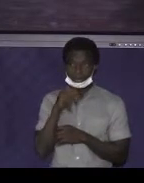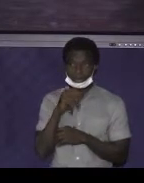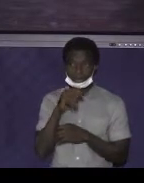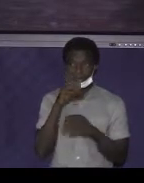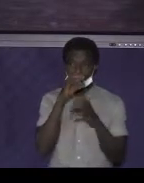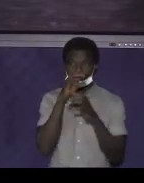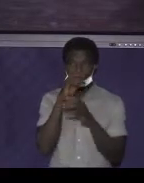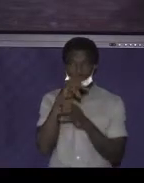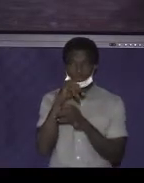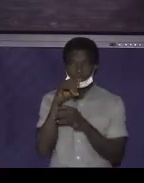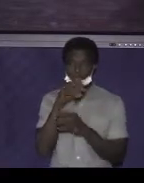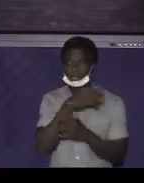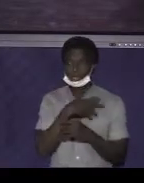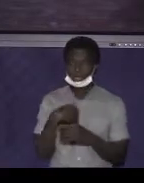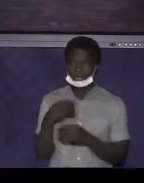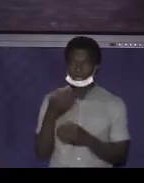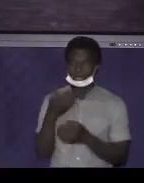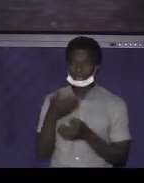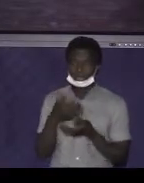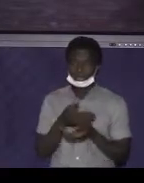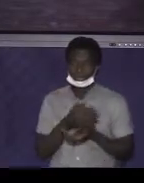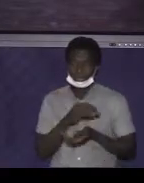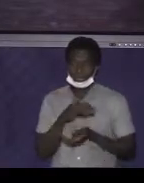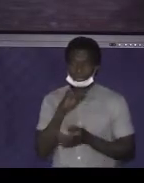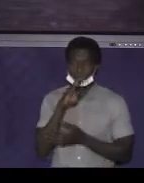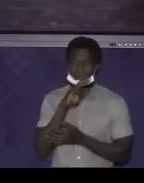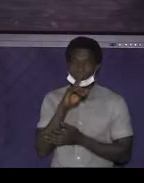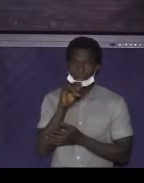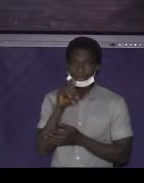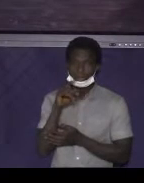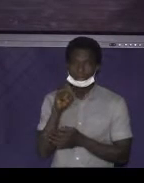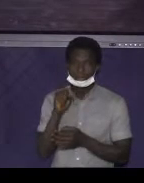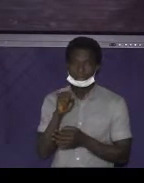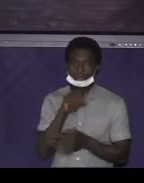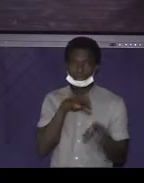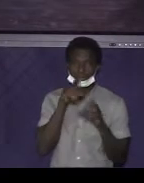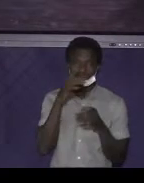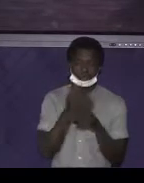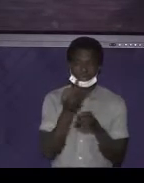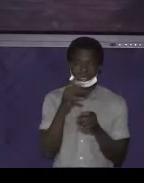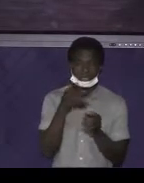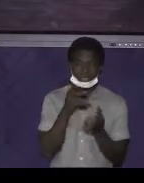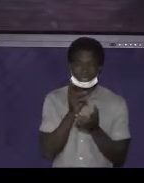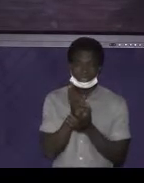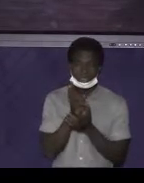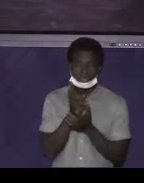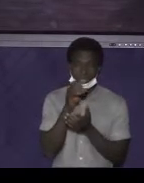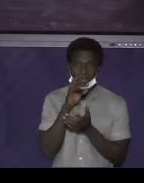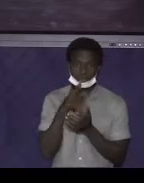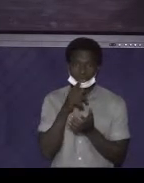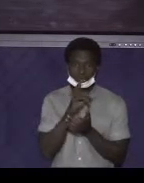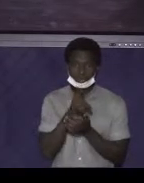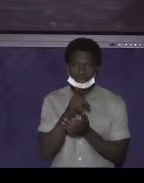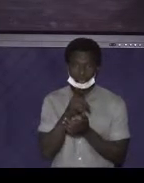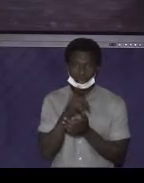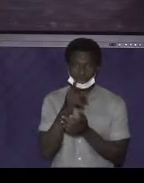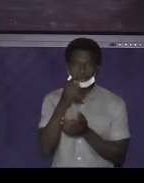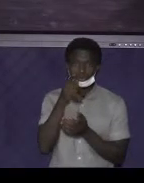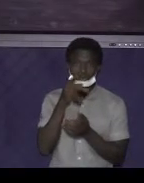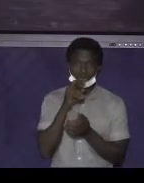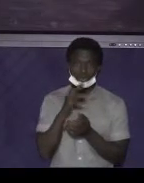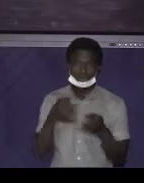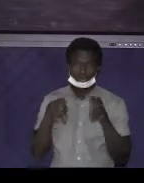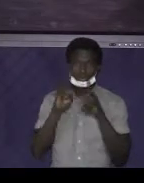lamb bleats. Did you get the six? Are you sure? Then you deserve to